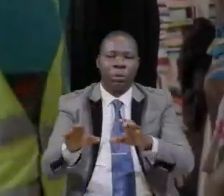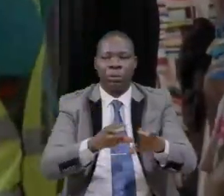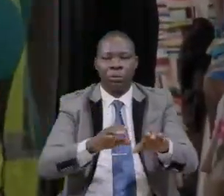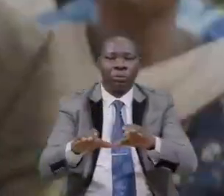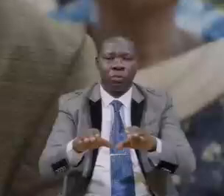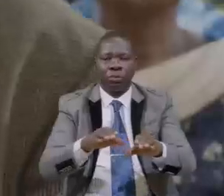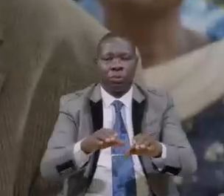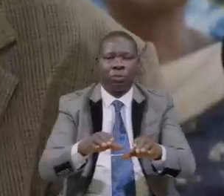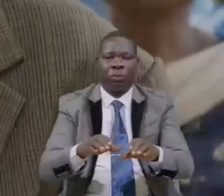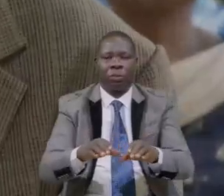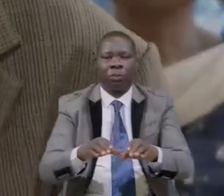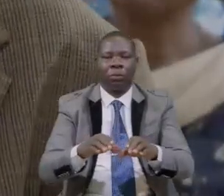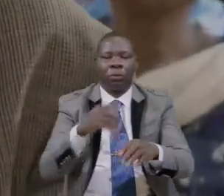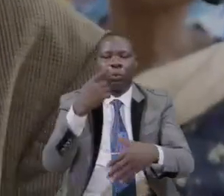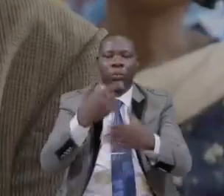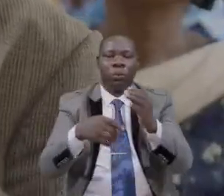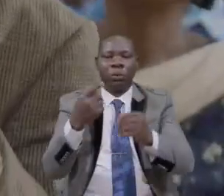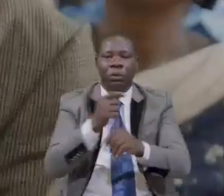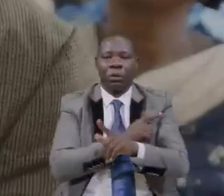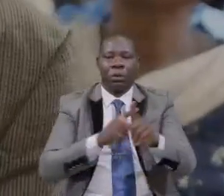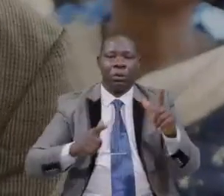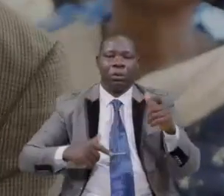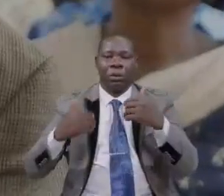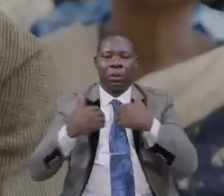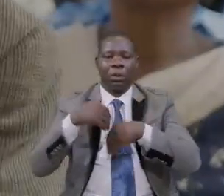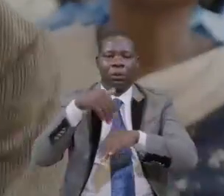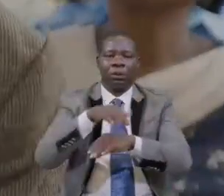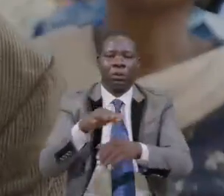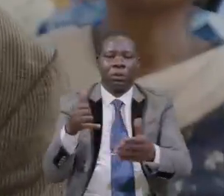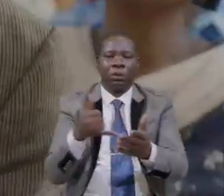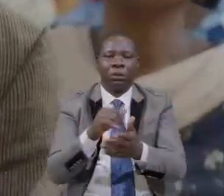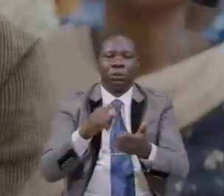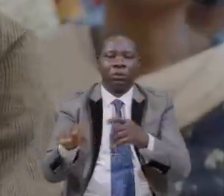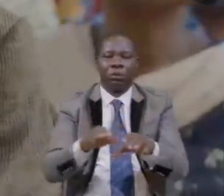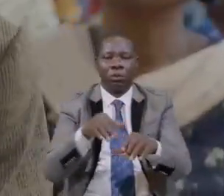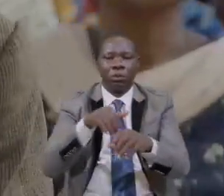what the Lord has sent you to do in your life.